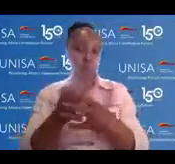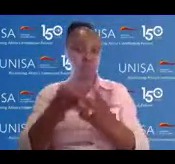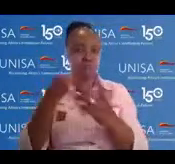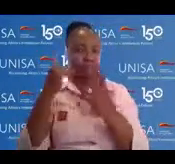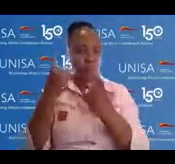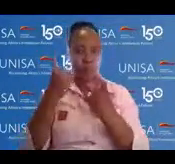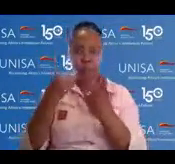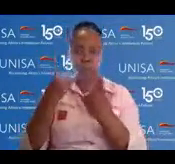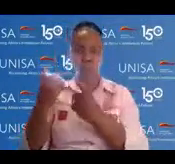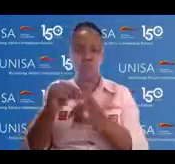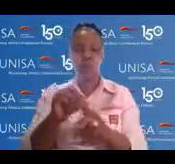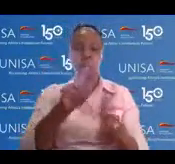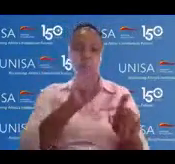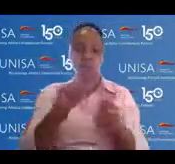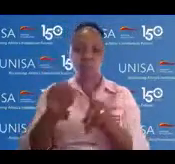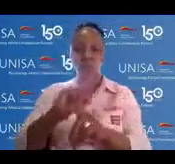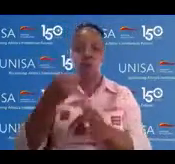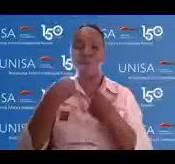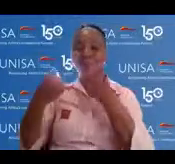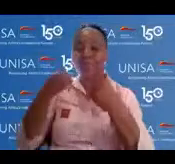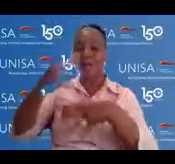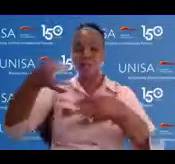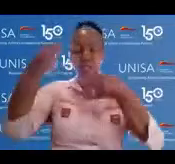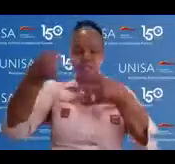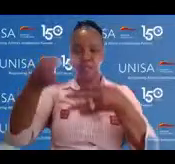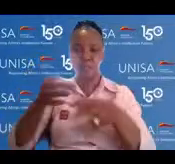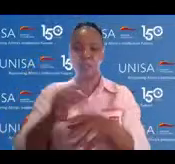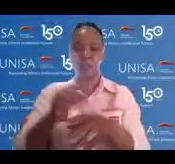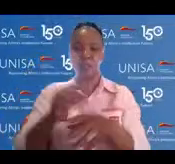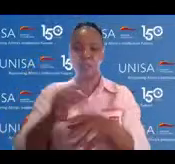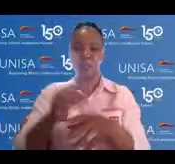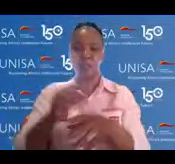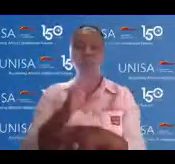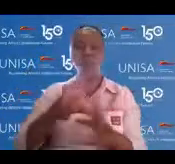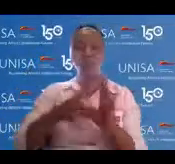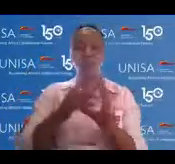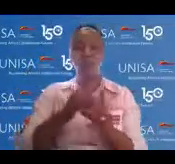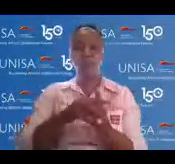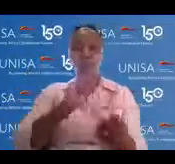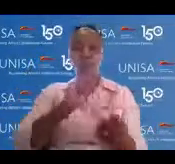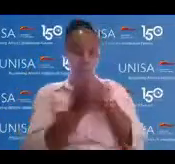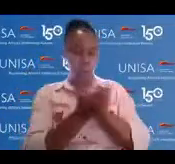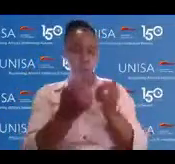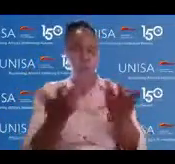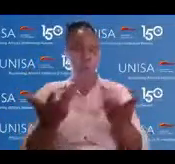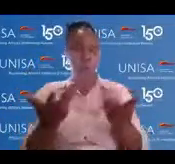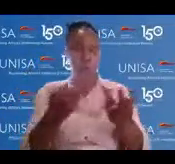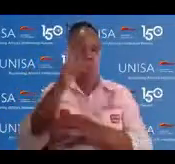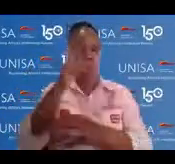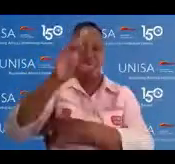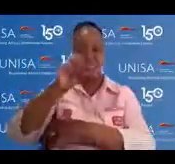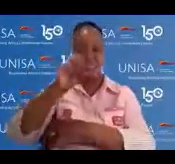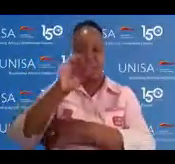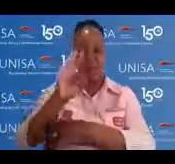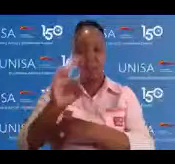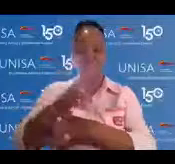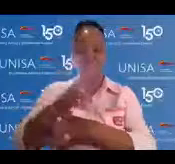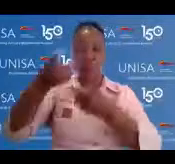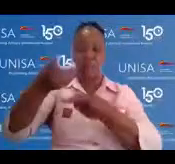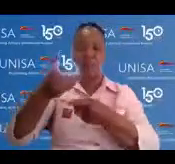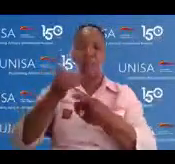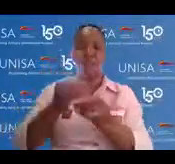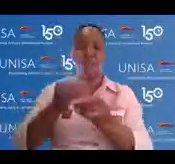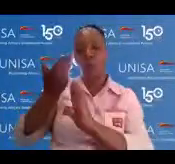of your answer sheets. We then convert that into a PDF document, and that is then uploaded to our